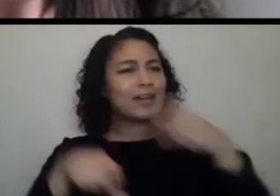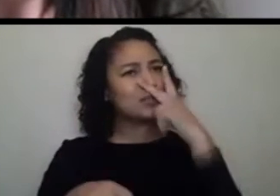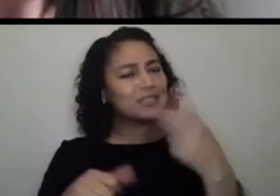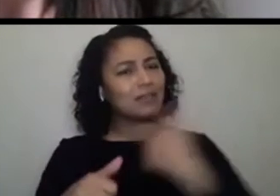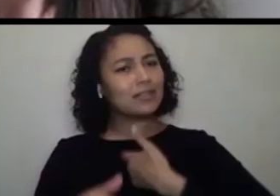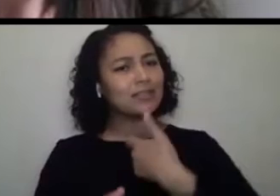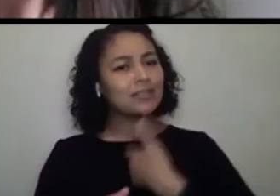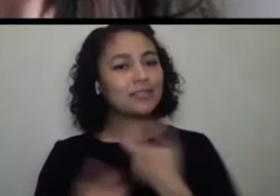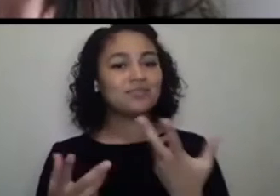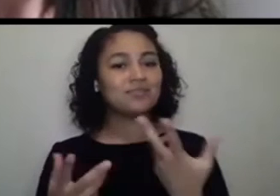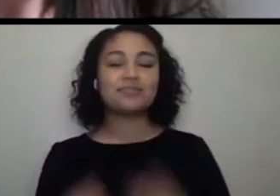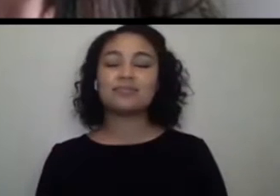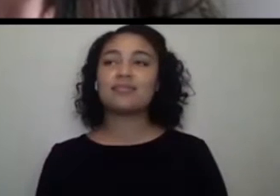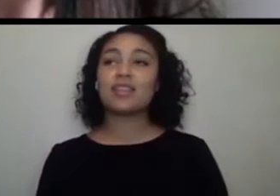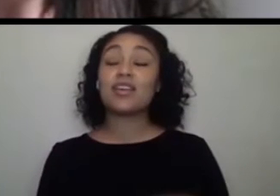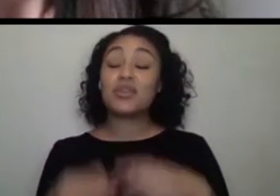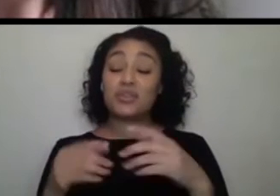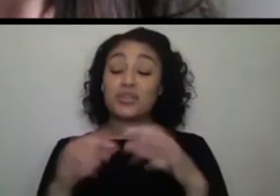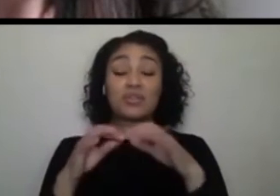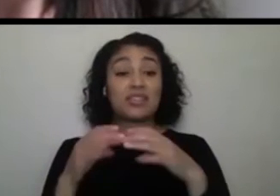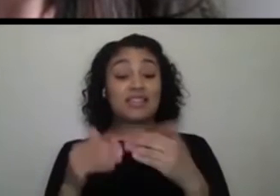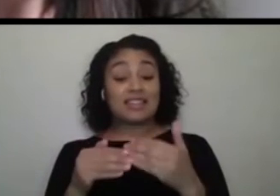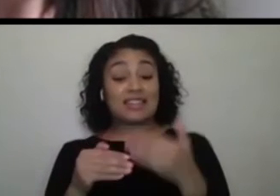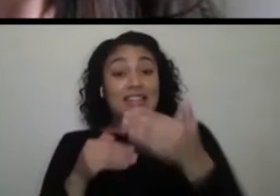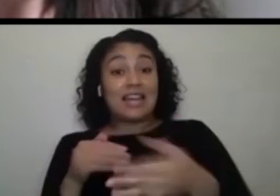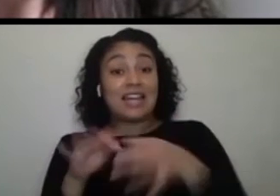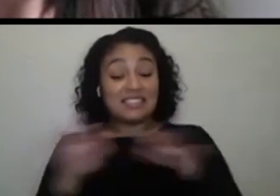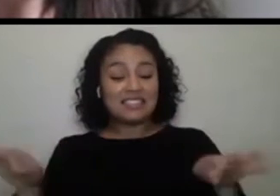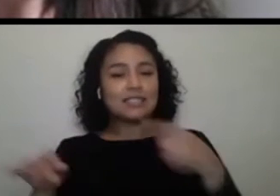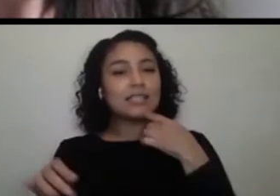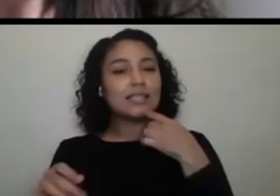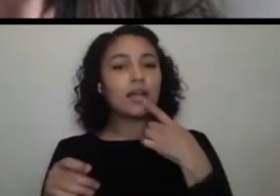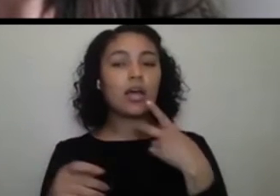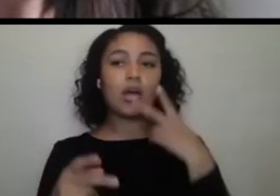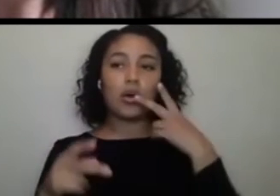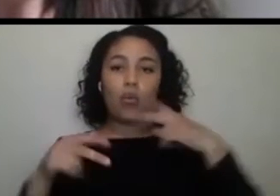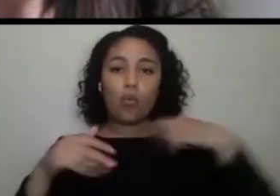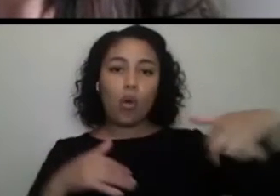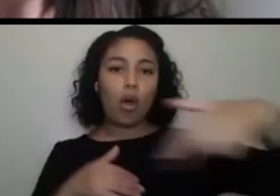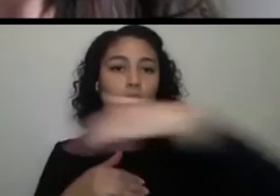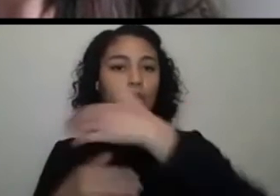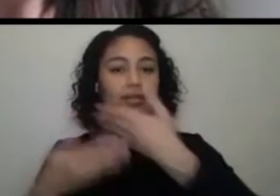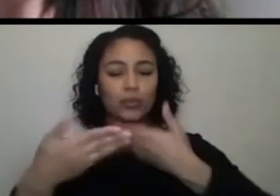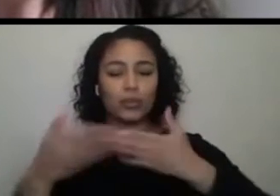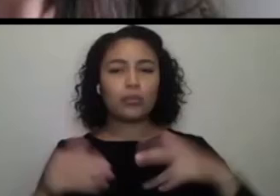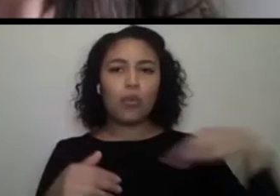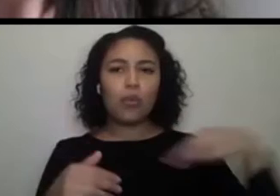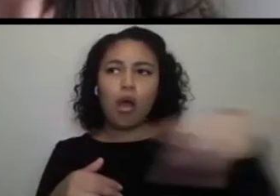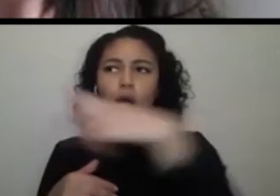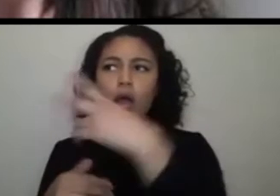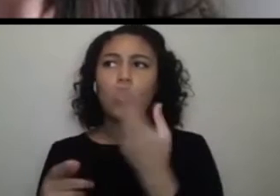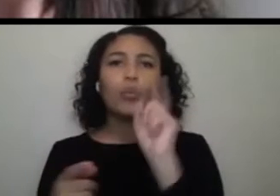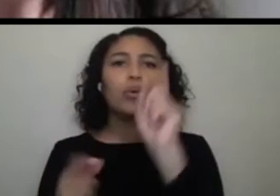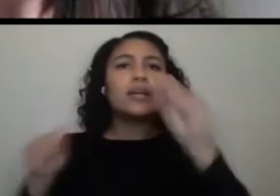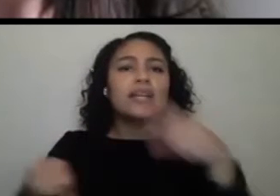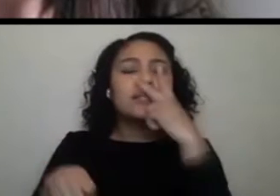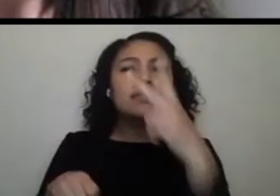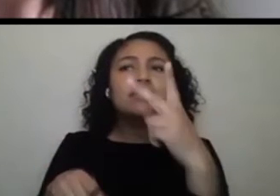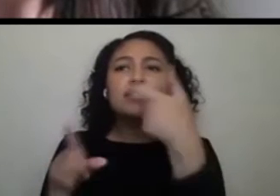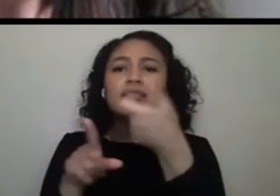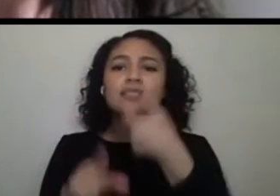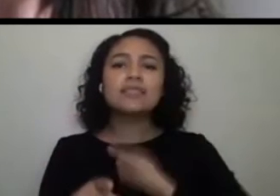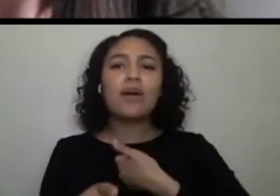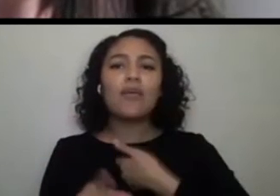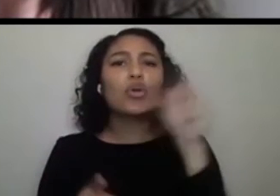by walk around the room and see all the places where you see yourself. And you will find that you will see yourself in doorknobs, you will see yourself